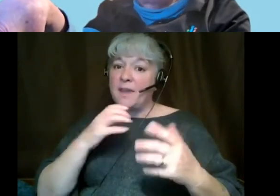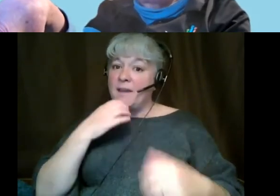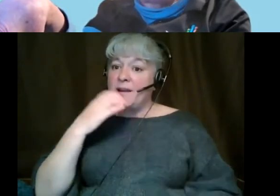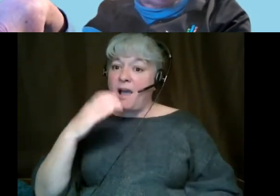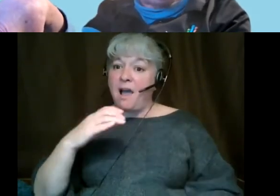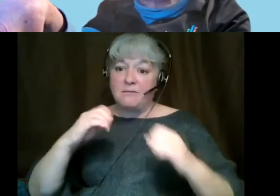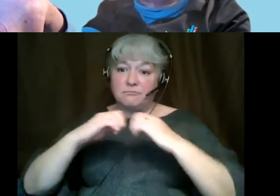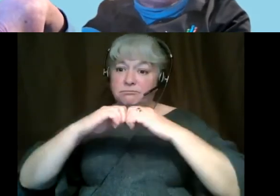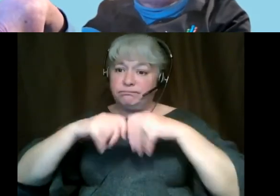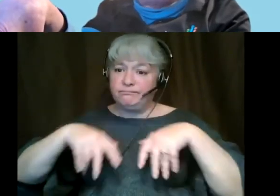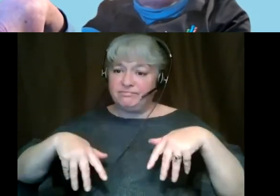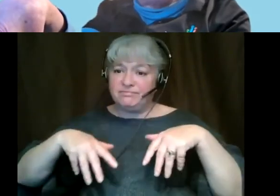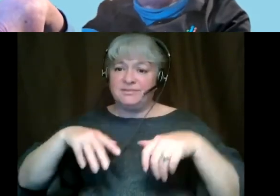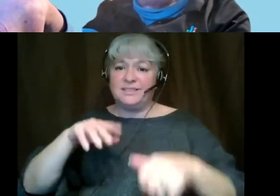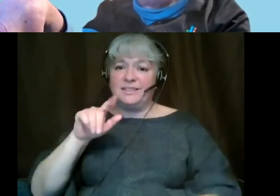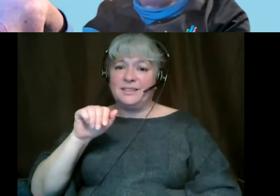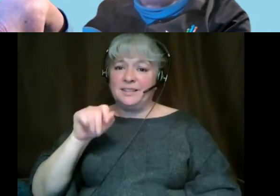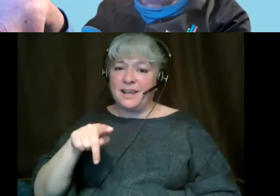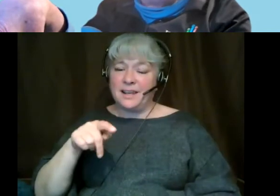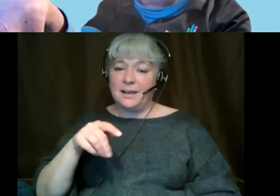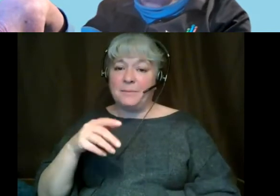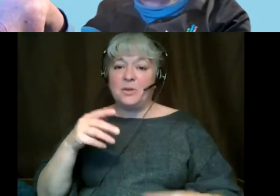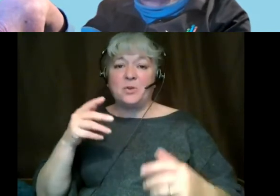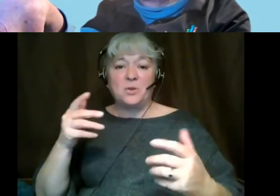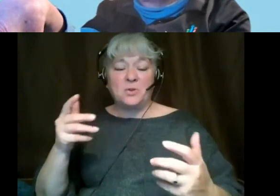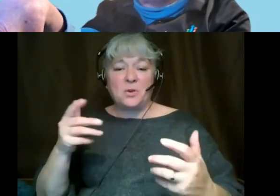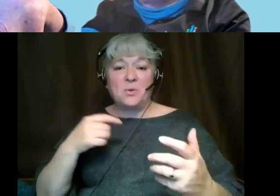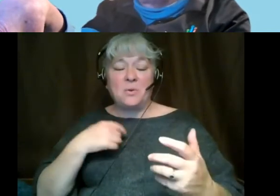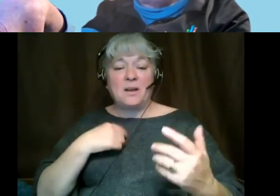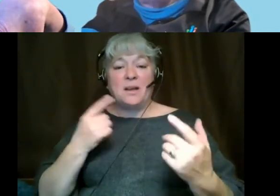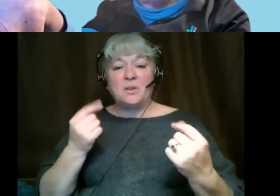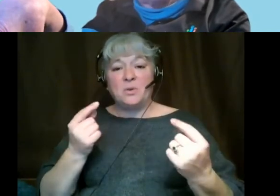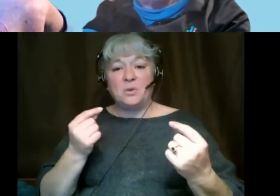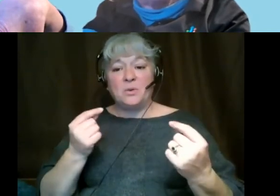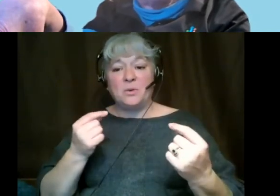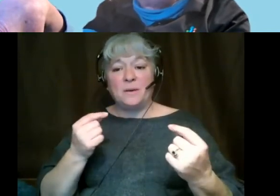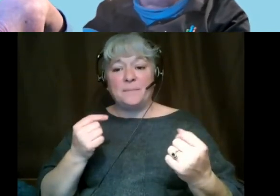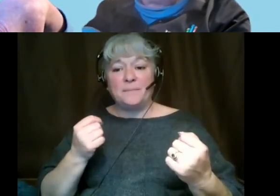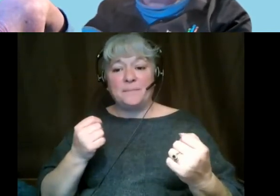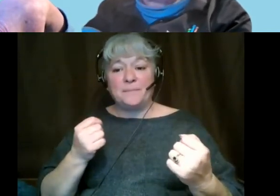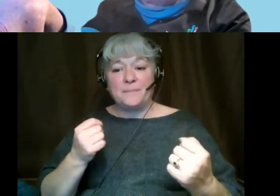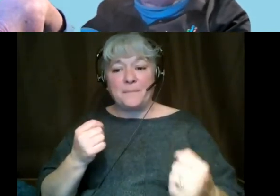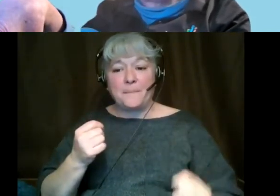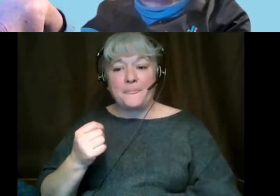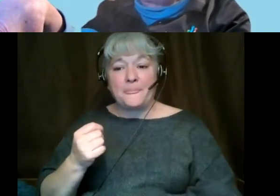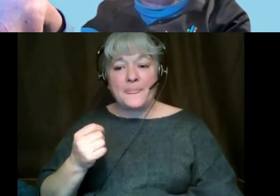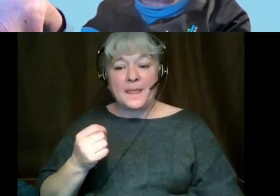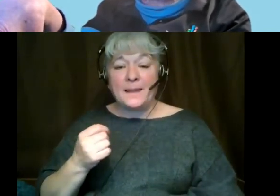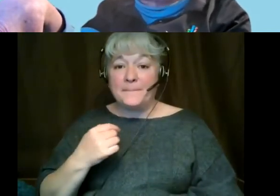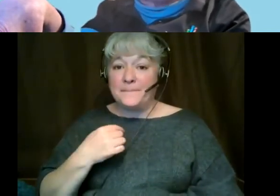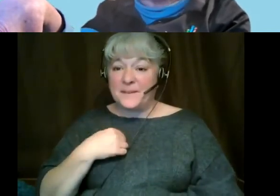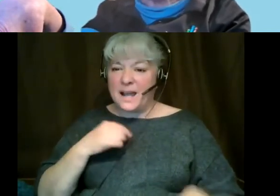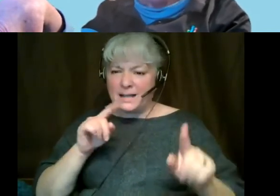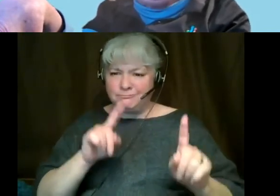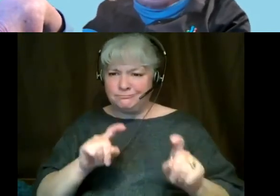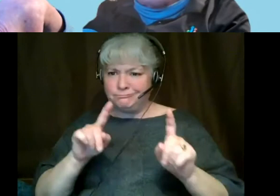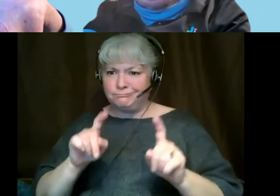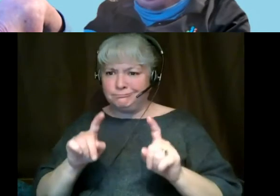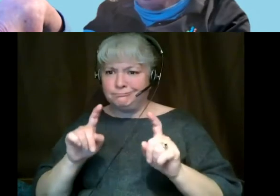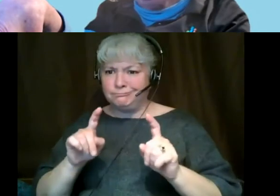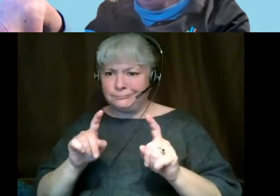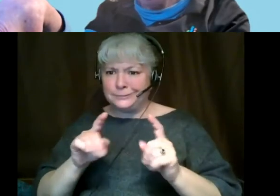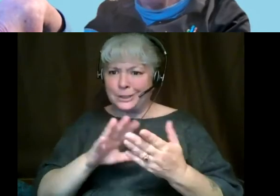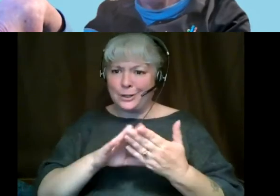So I got a 12 by 5 cake